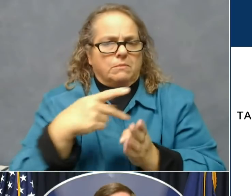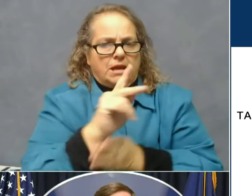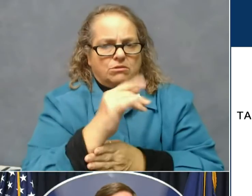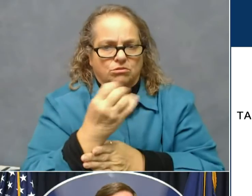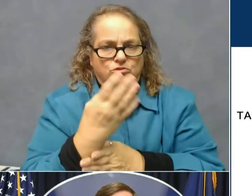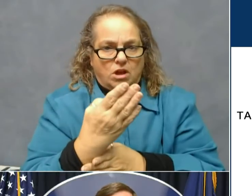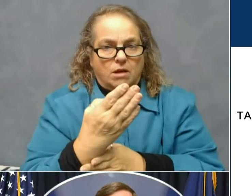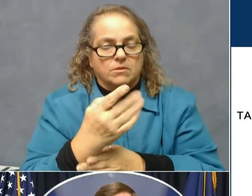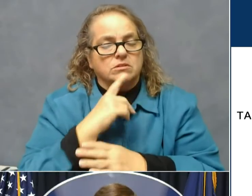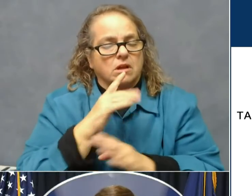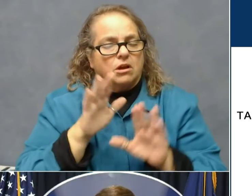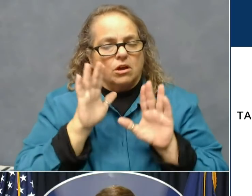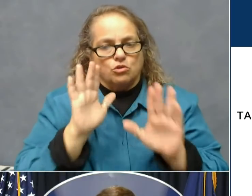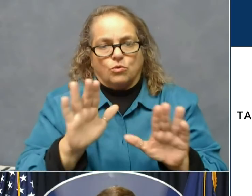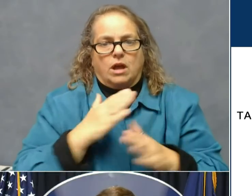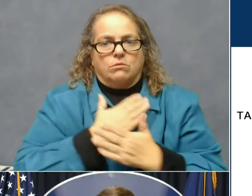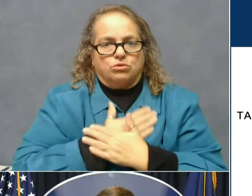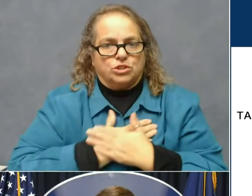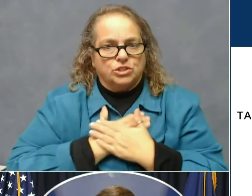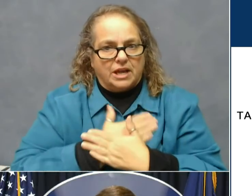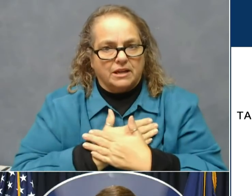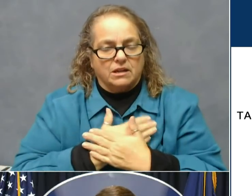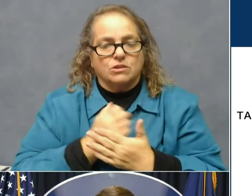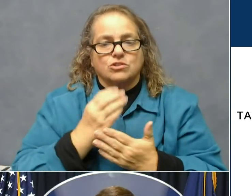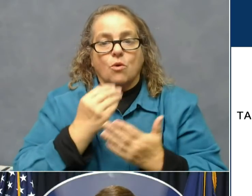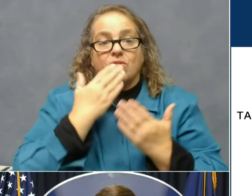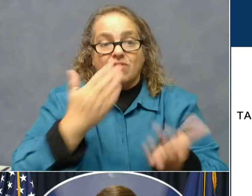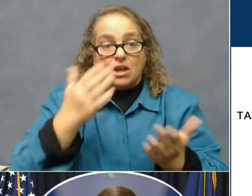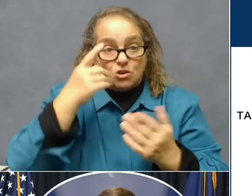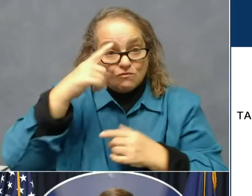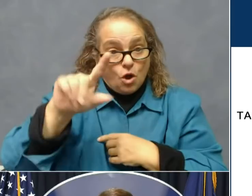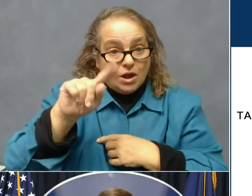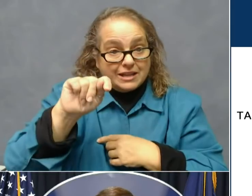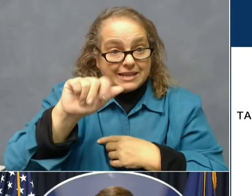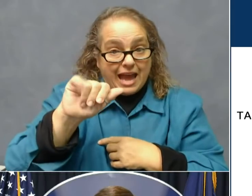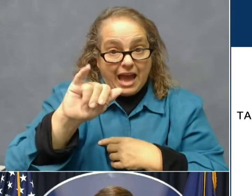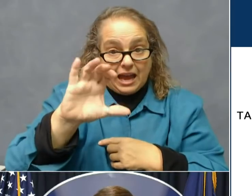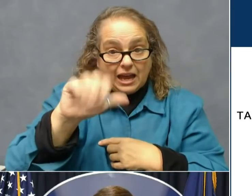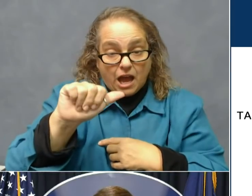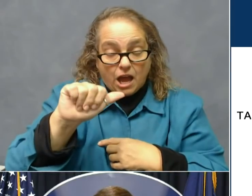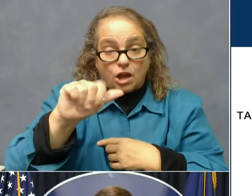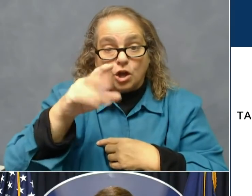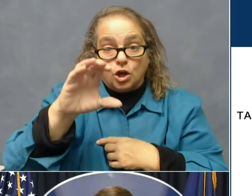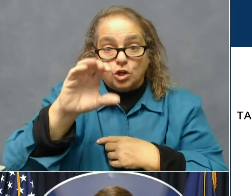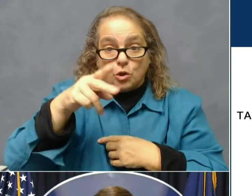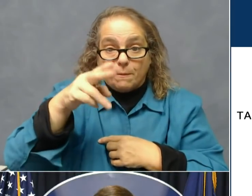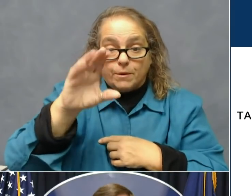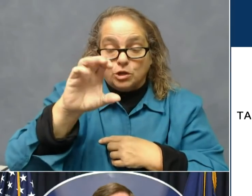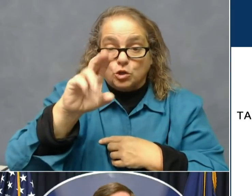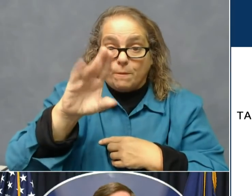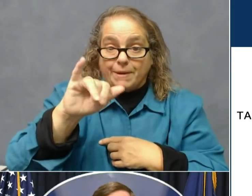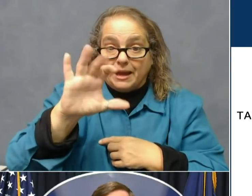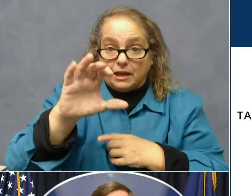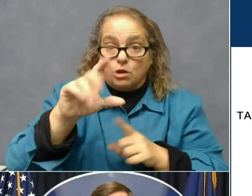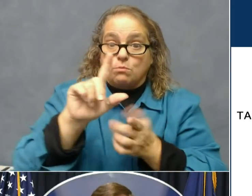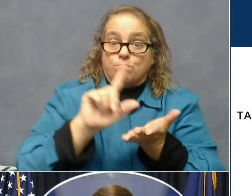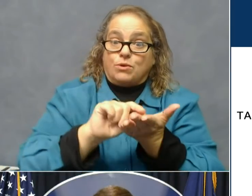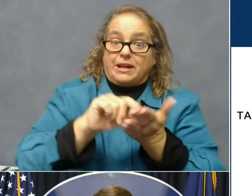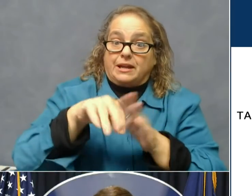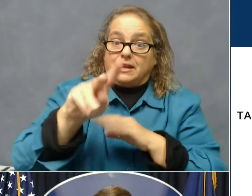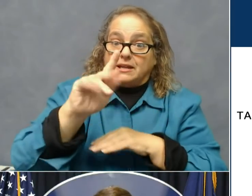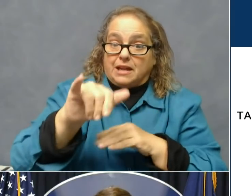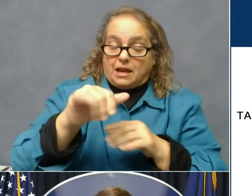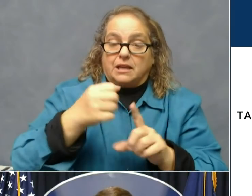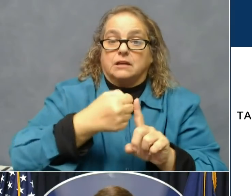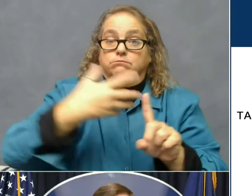So thank you to the leaders of Tyca Cubic Printing Kentucky and to everyone who had a role in this expansion. And congratulations to